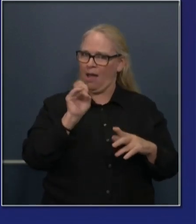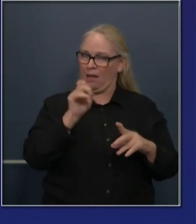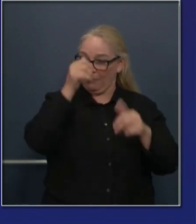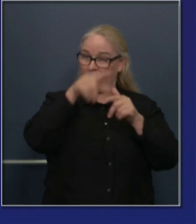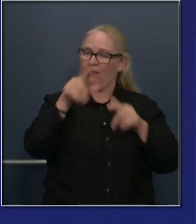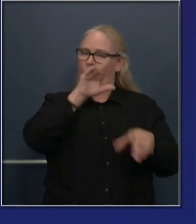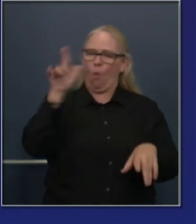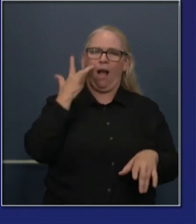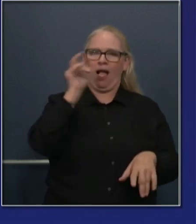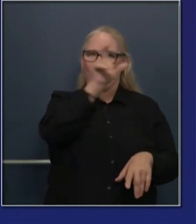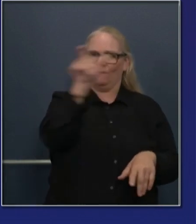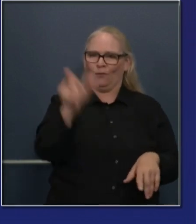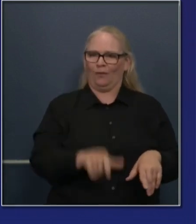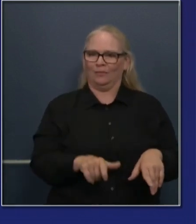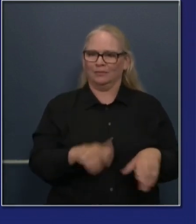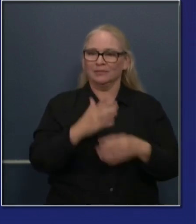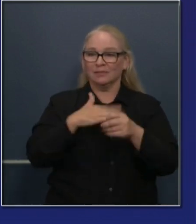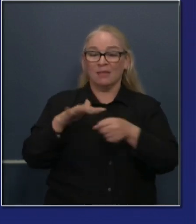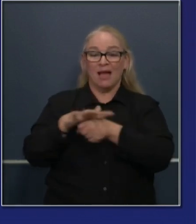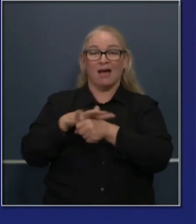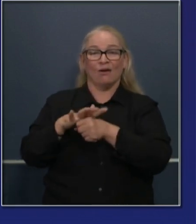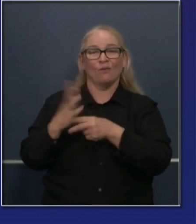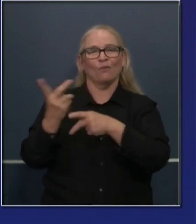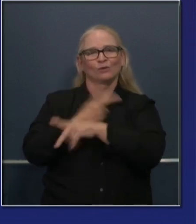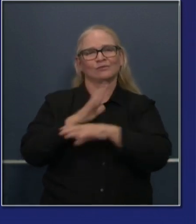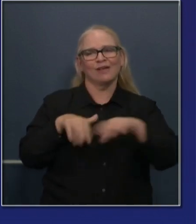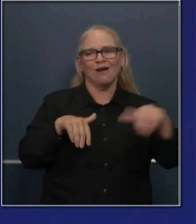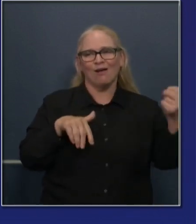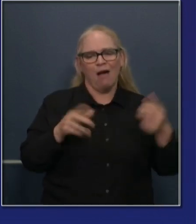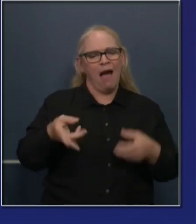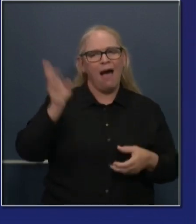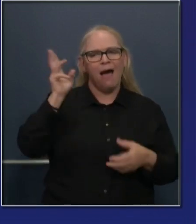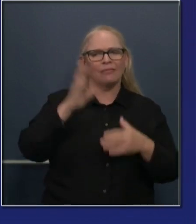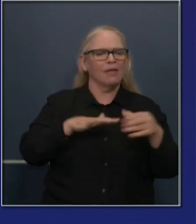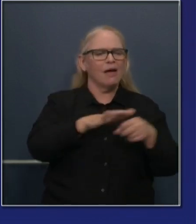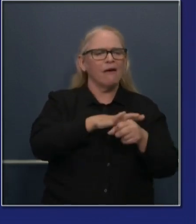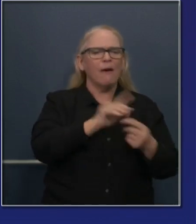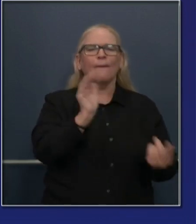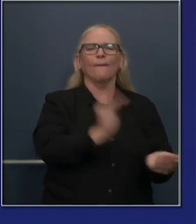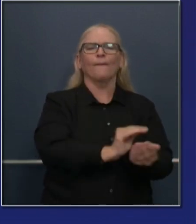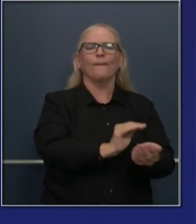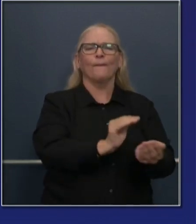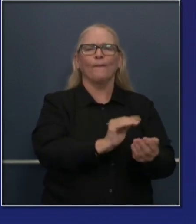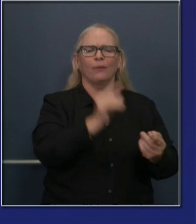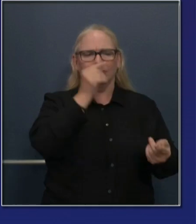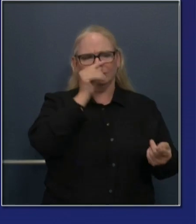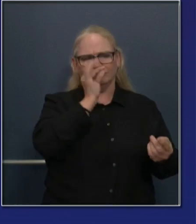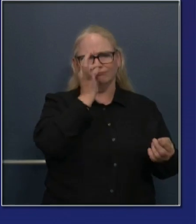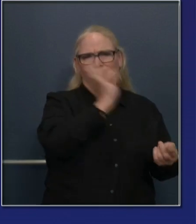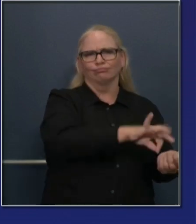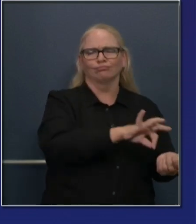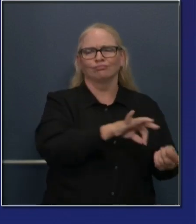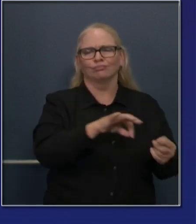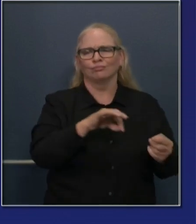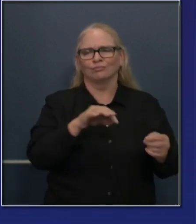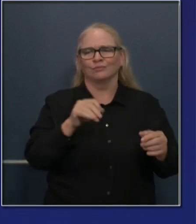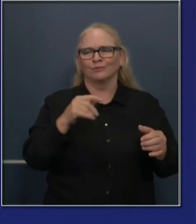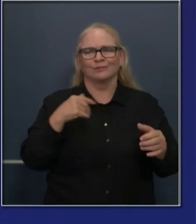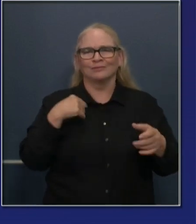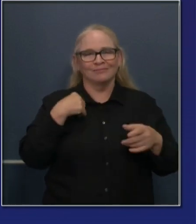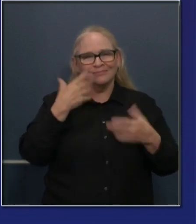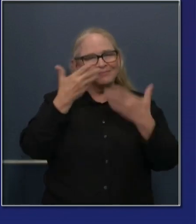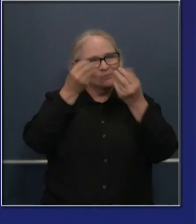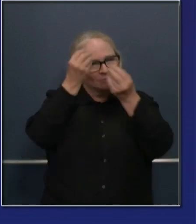to that, as we always do, with the monitoring list to only reinforce and underscore that this is aggregate